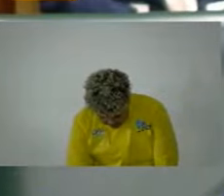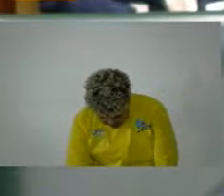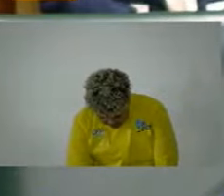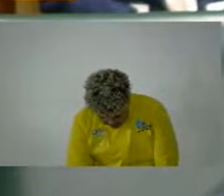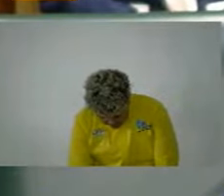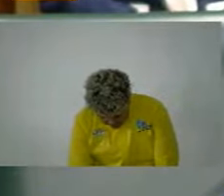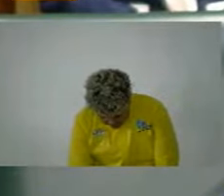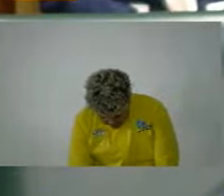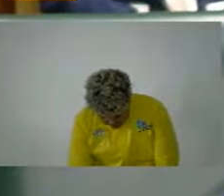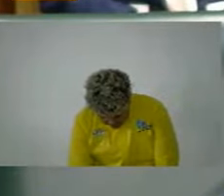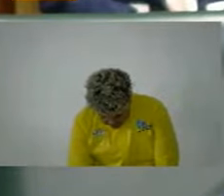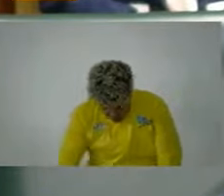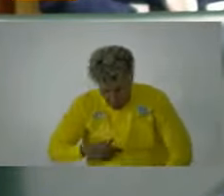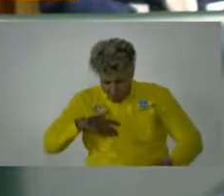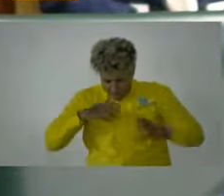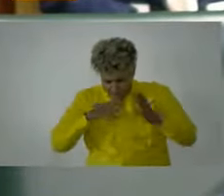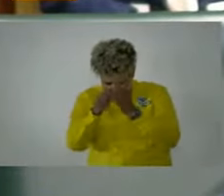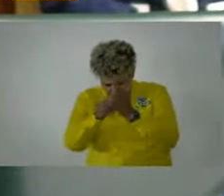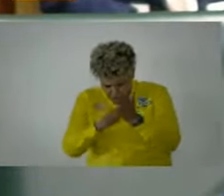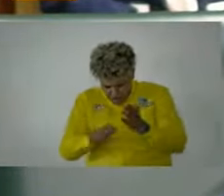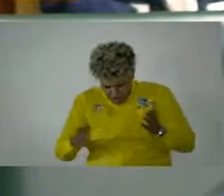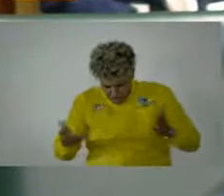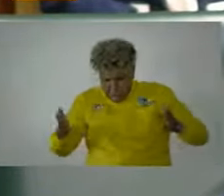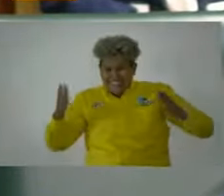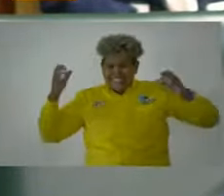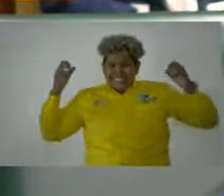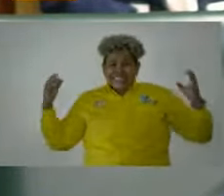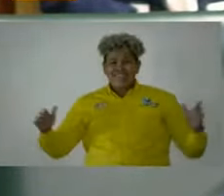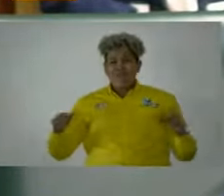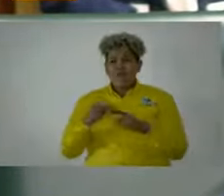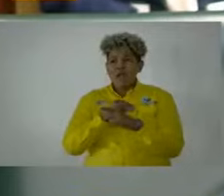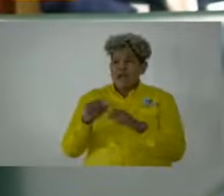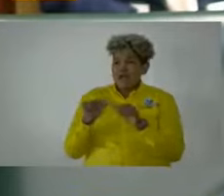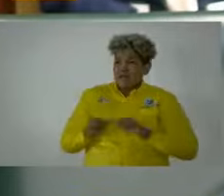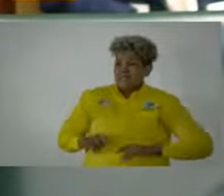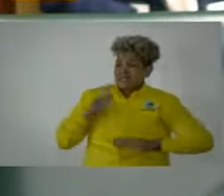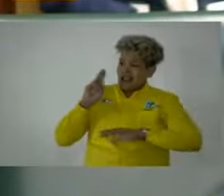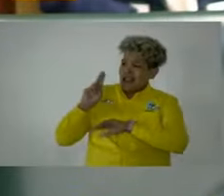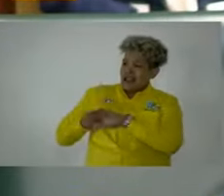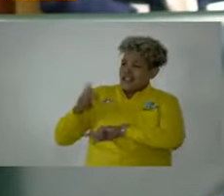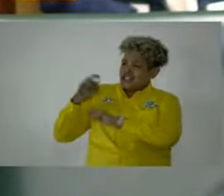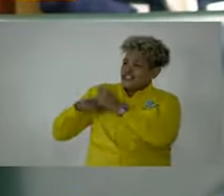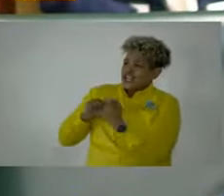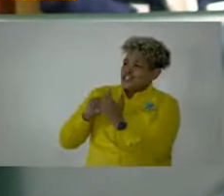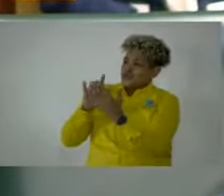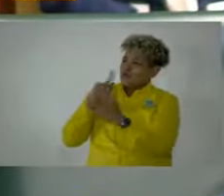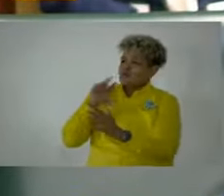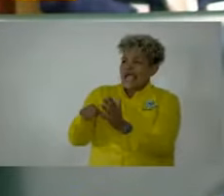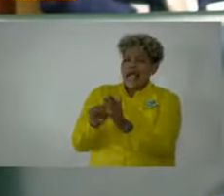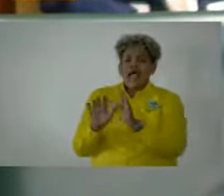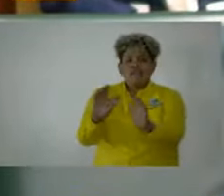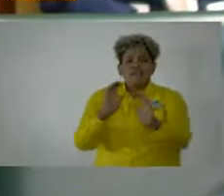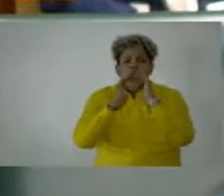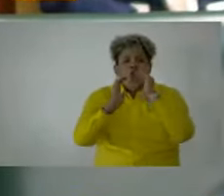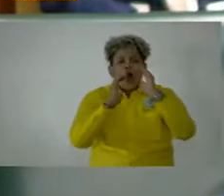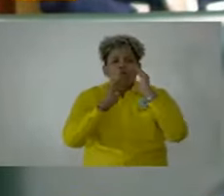We have crafted a raft of practical measures and a national change approach, and it emphasizes communication, care,